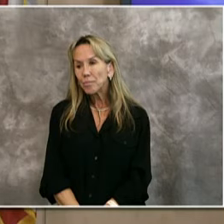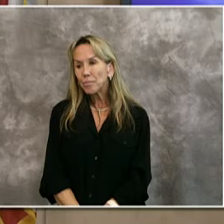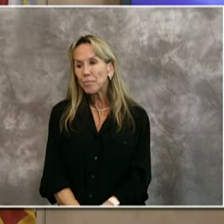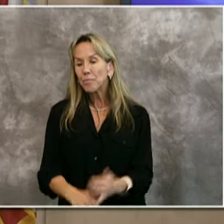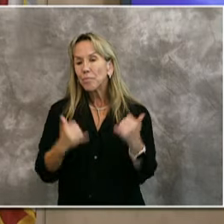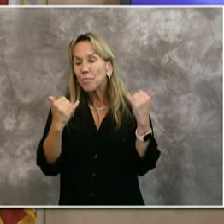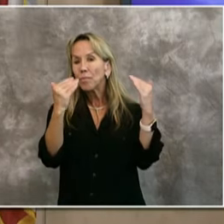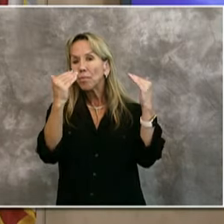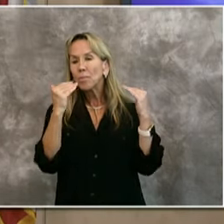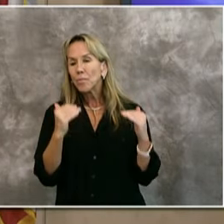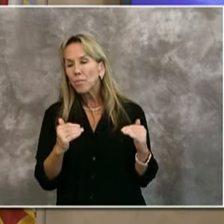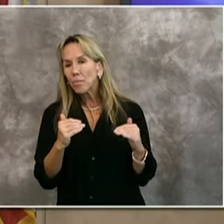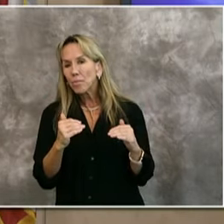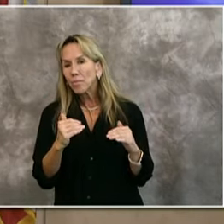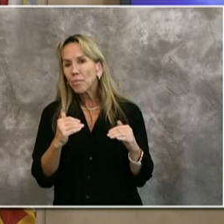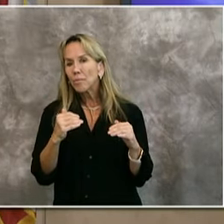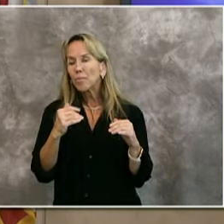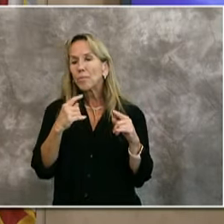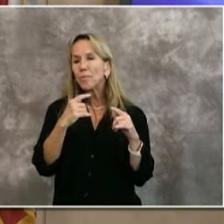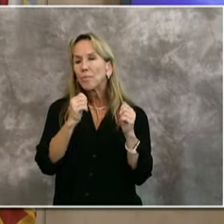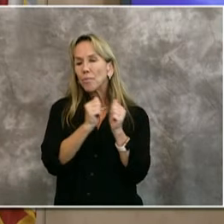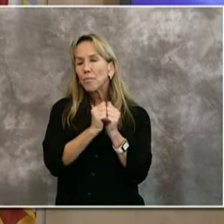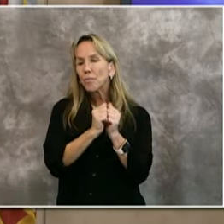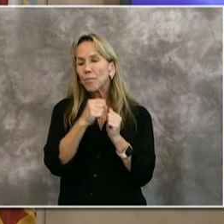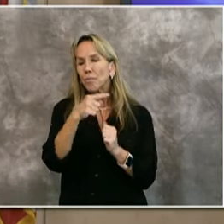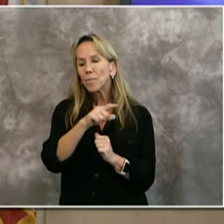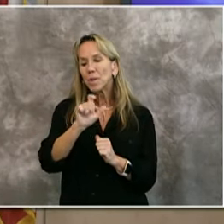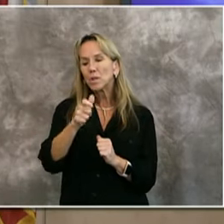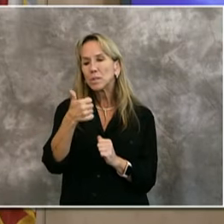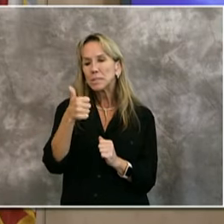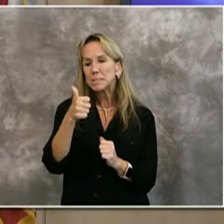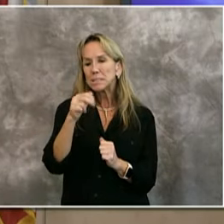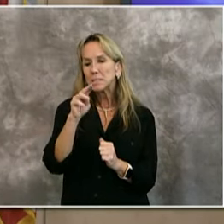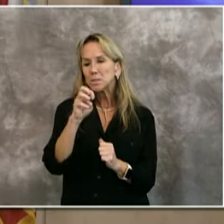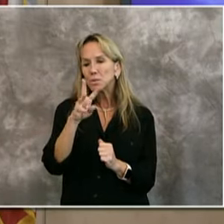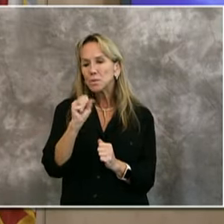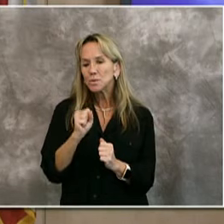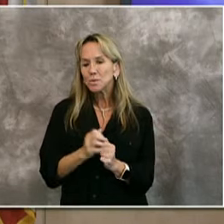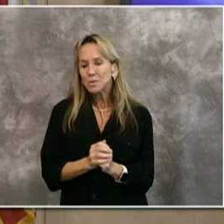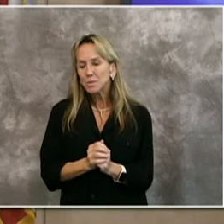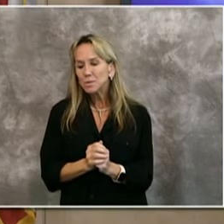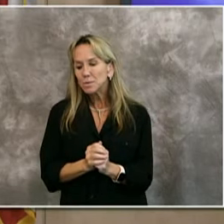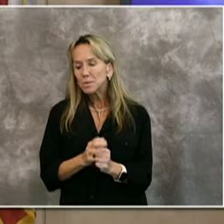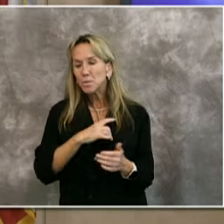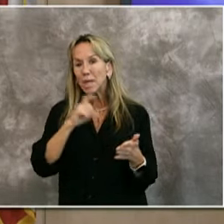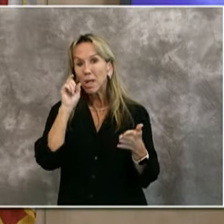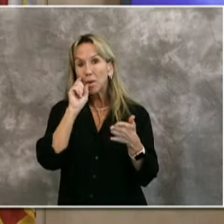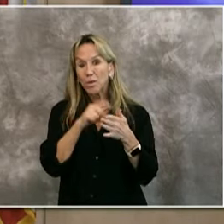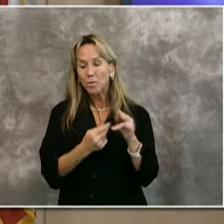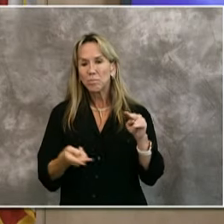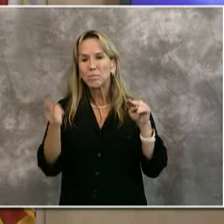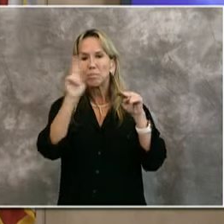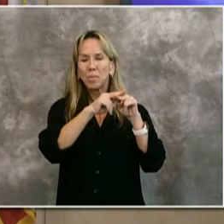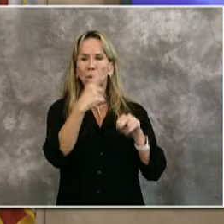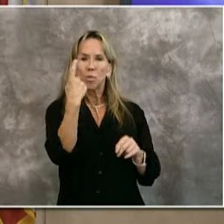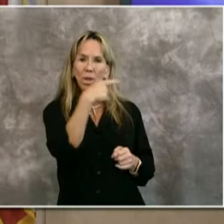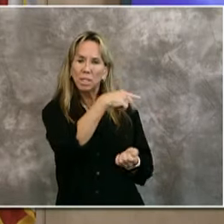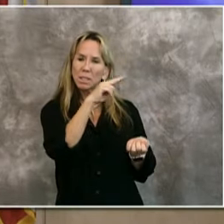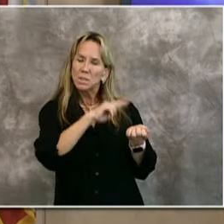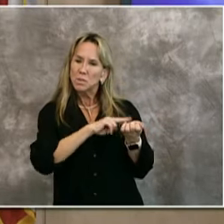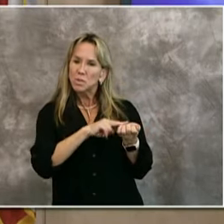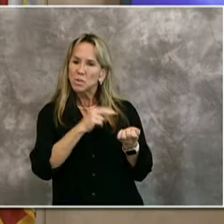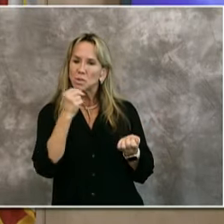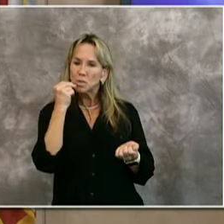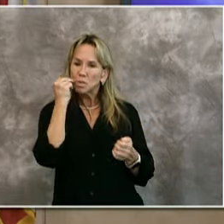So then this one is from Melissa Messia with 10 News. We noticed a spike in positive cases at a nursing home on